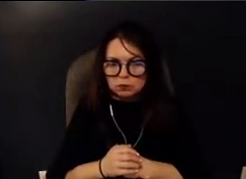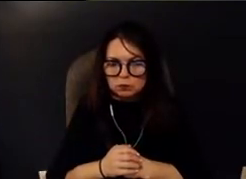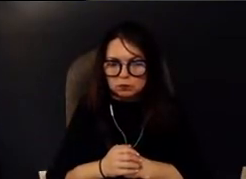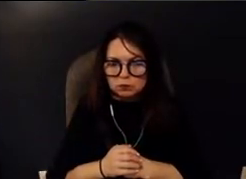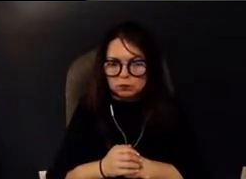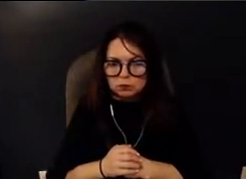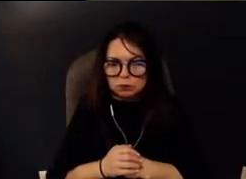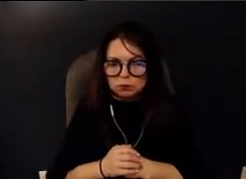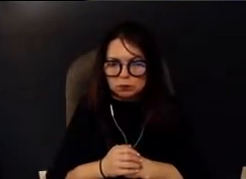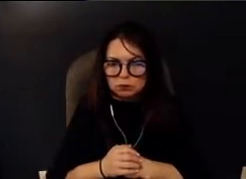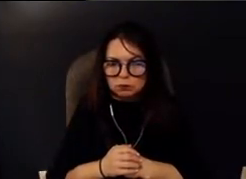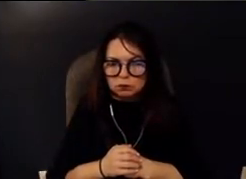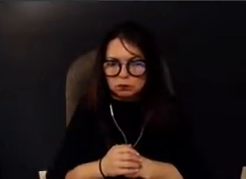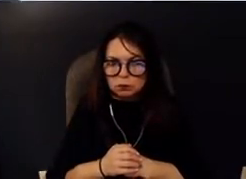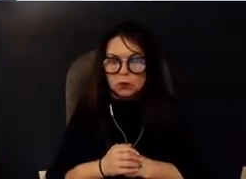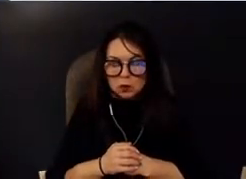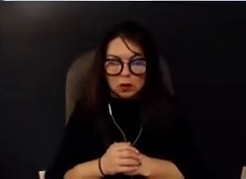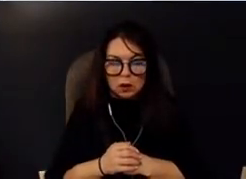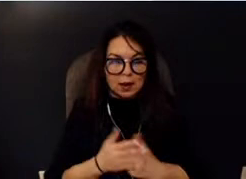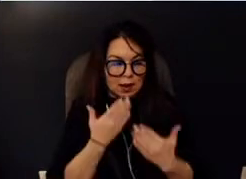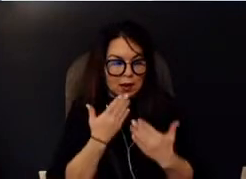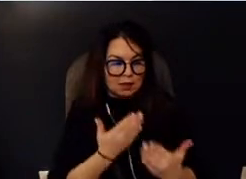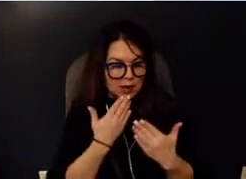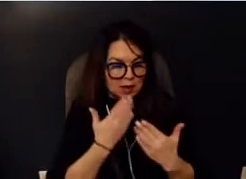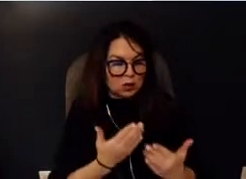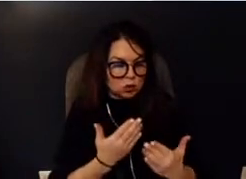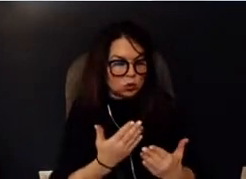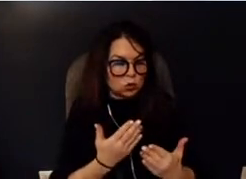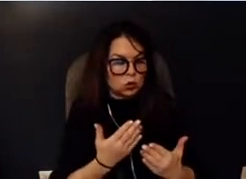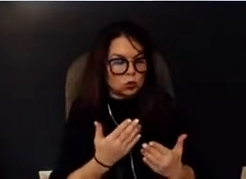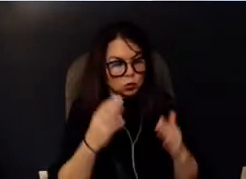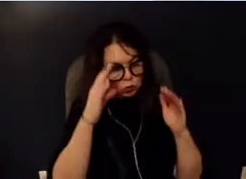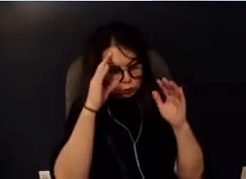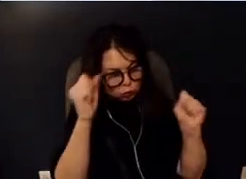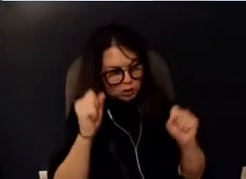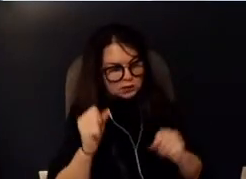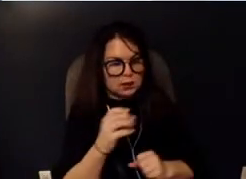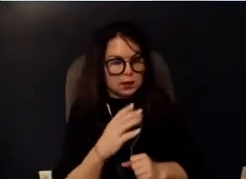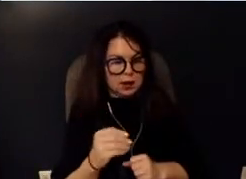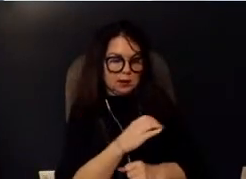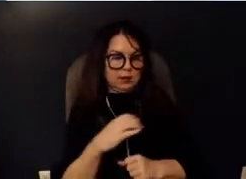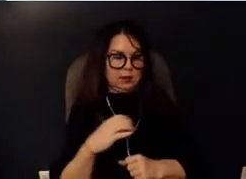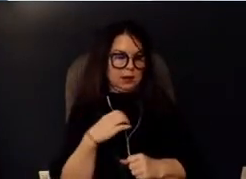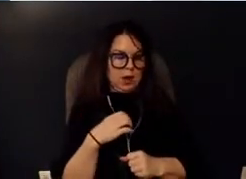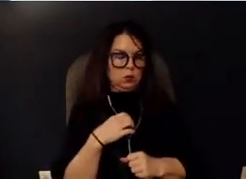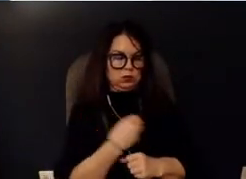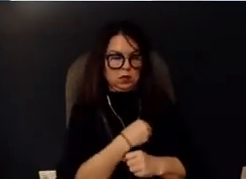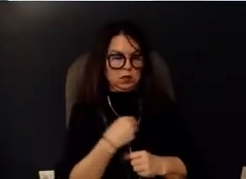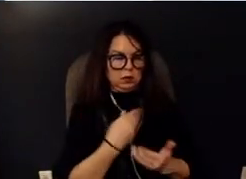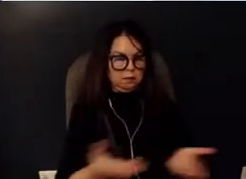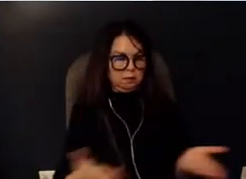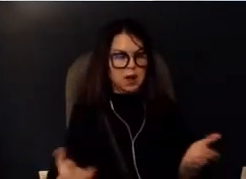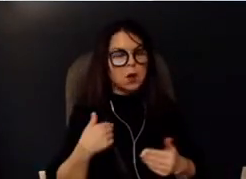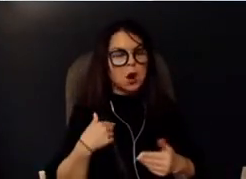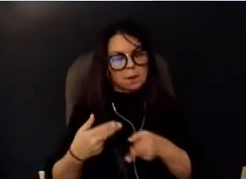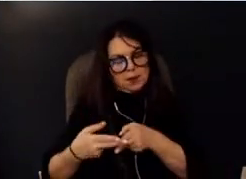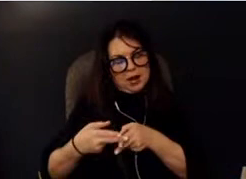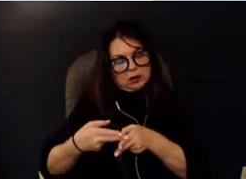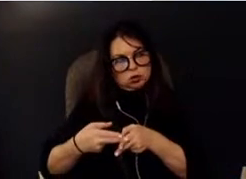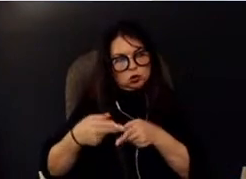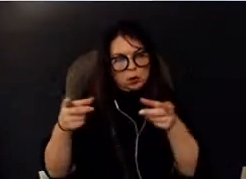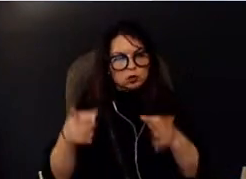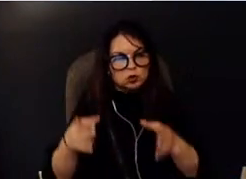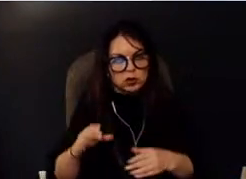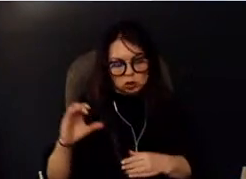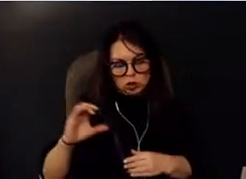Thank you, Council President Bender and council members. I'm Andrea Brennan, Interim Director of CPED, and just wanted to